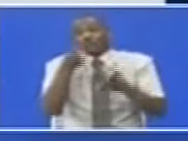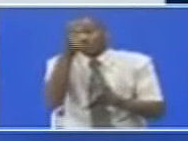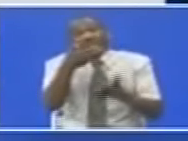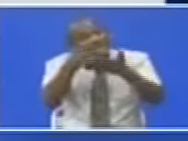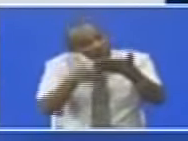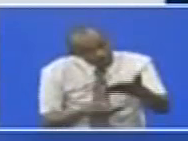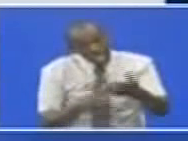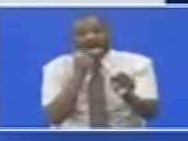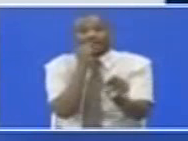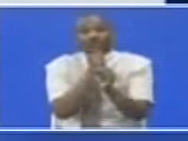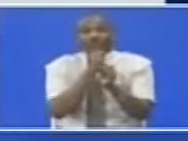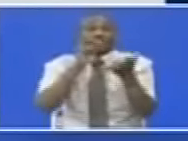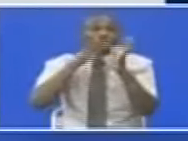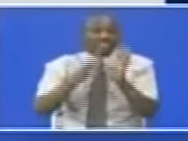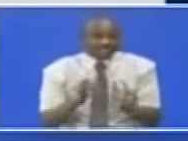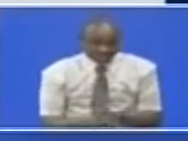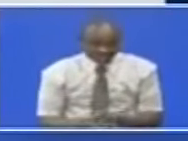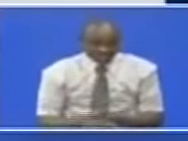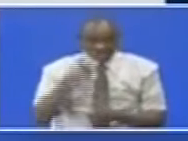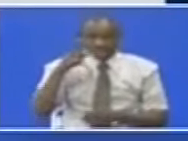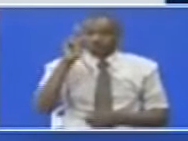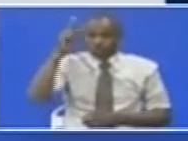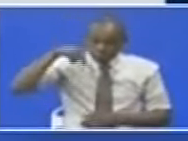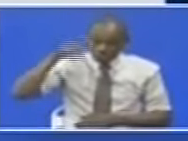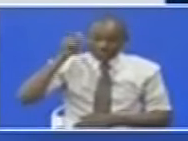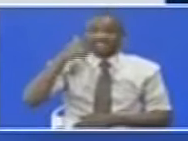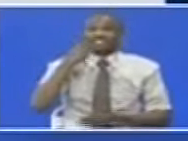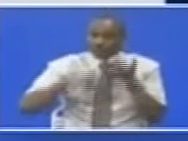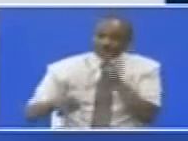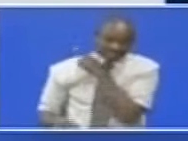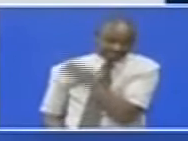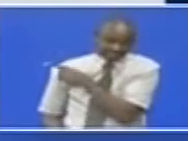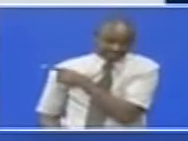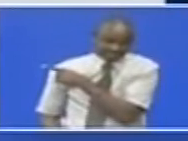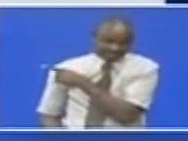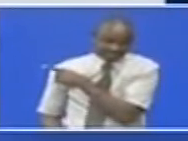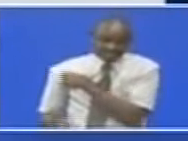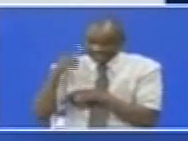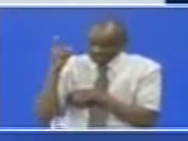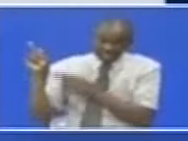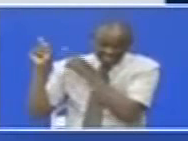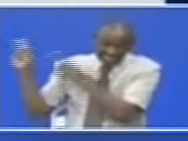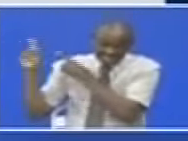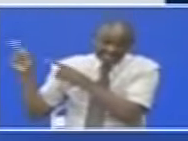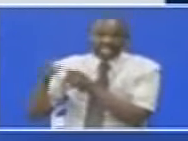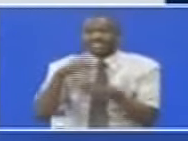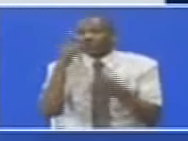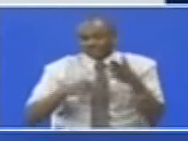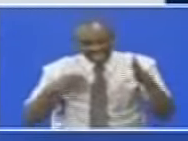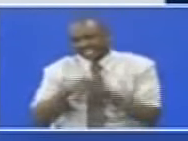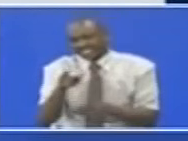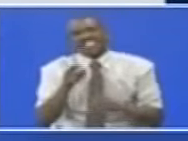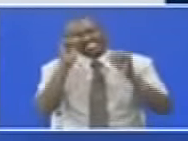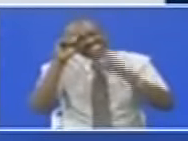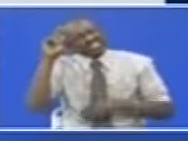and performance contracts. Kuppet Secretary General Akelo Misori rejected the appraisals on grounds that teachers